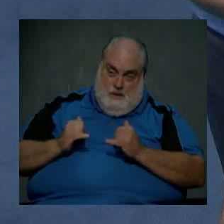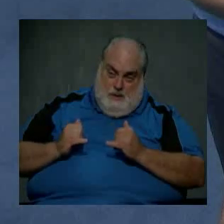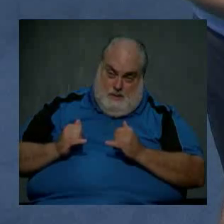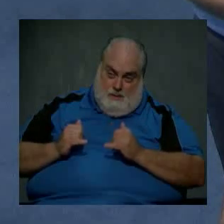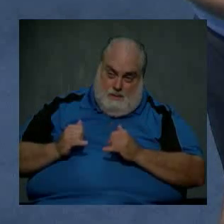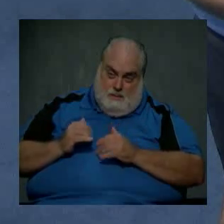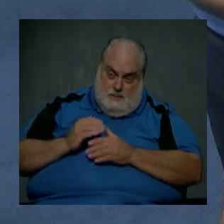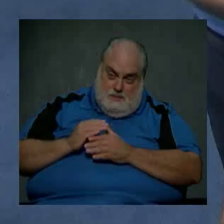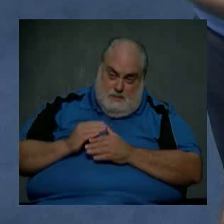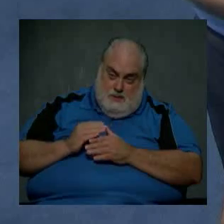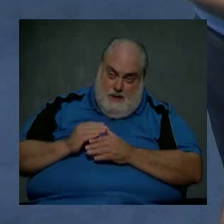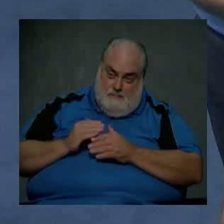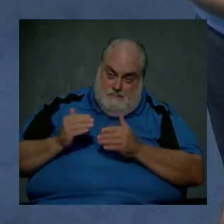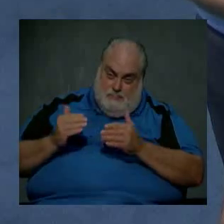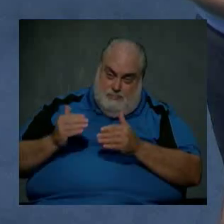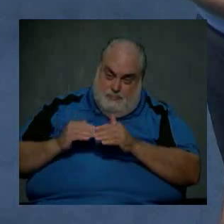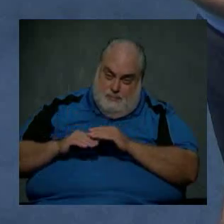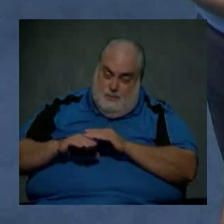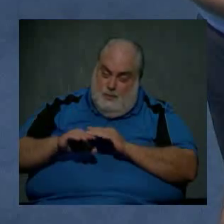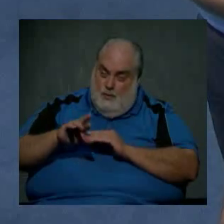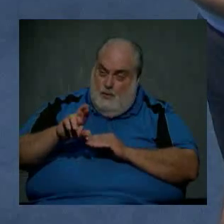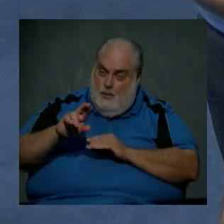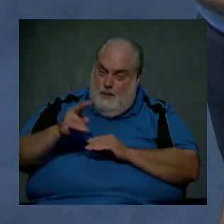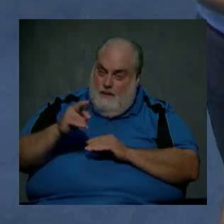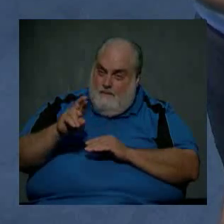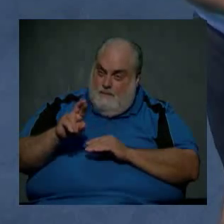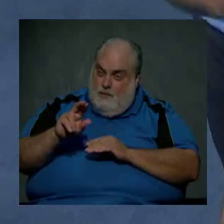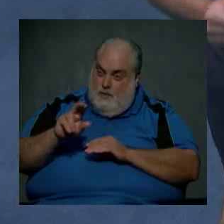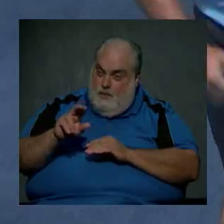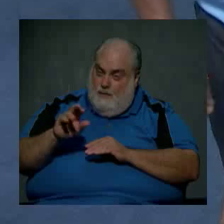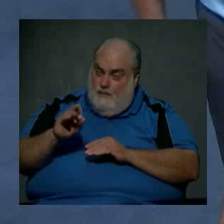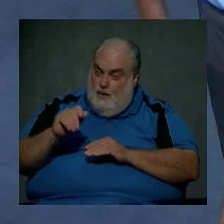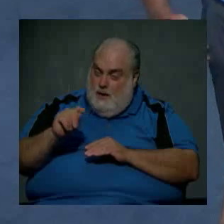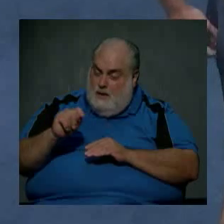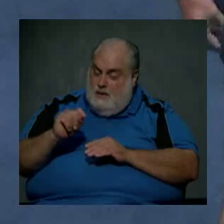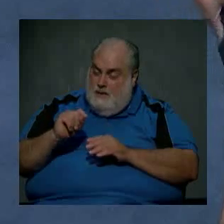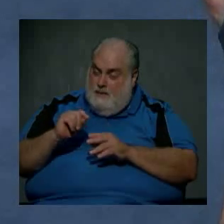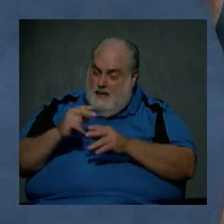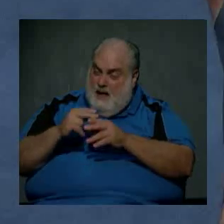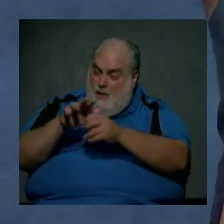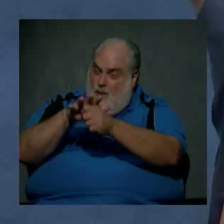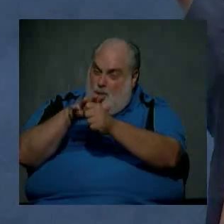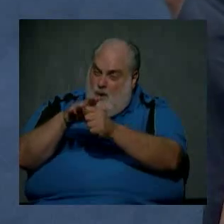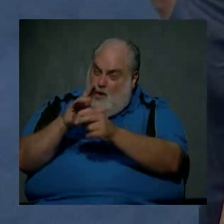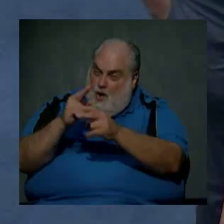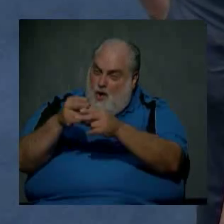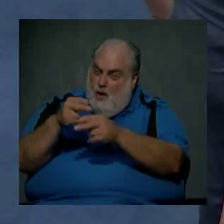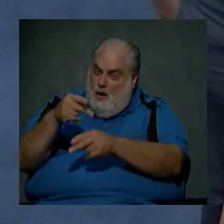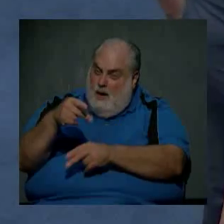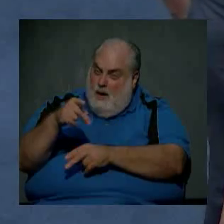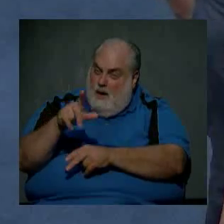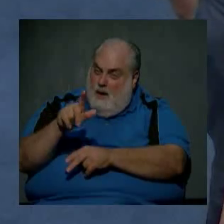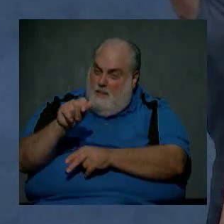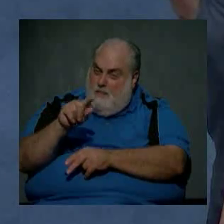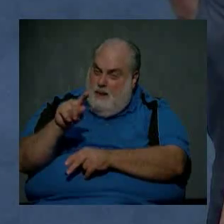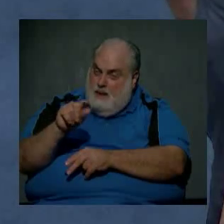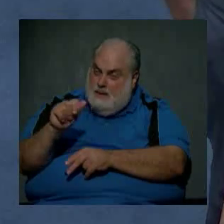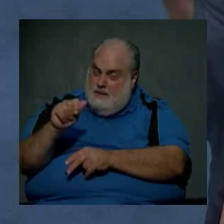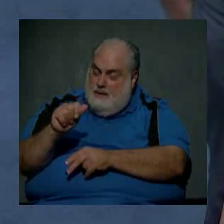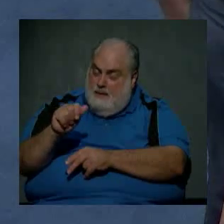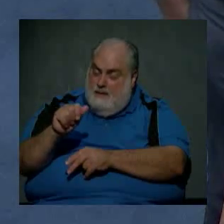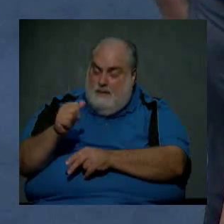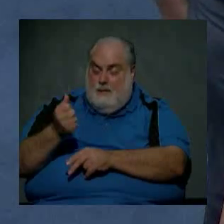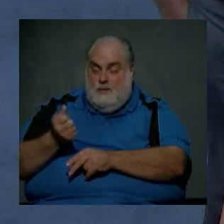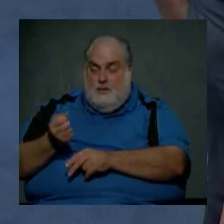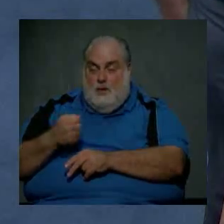go into the Riverfront Park area in what we call the plazas. And so if the bid that we put out and got